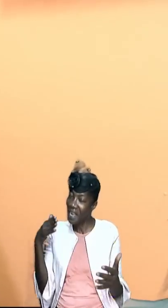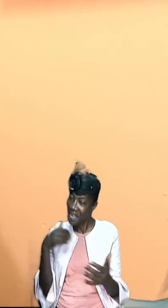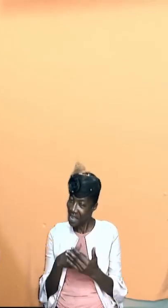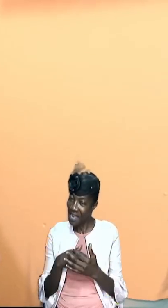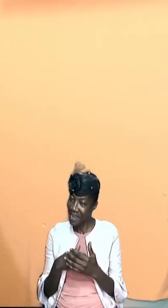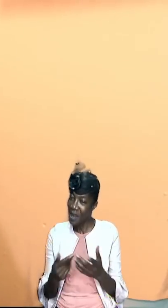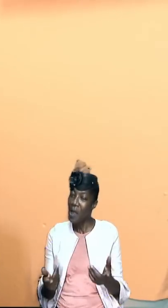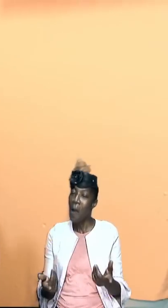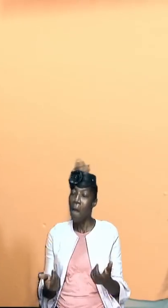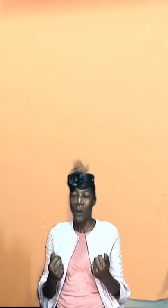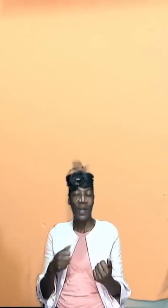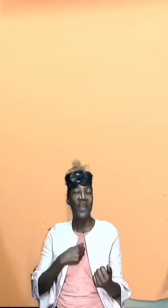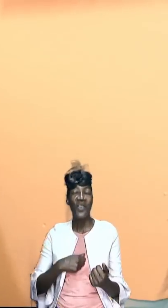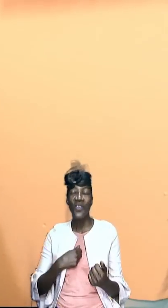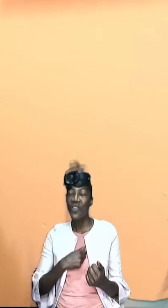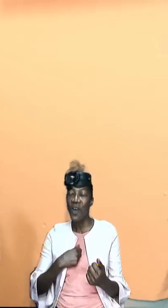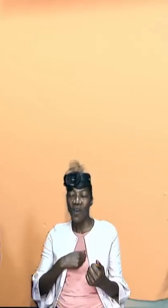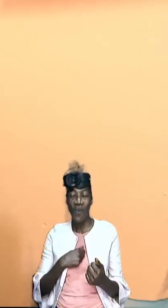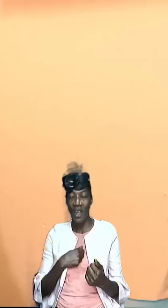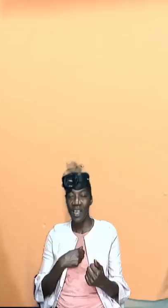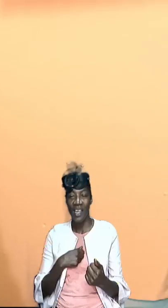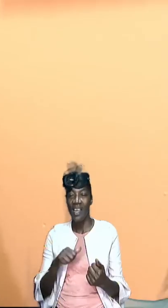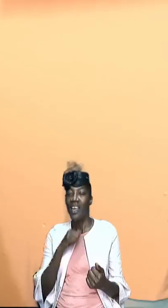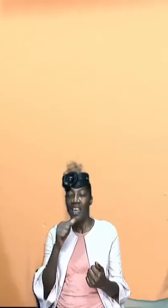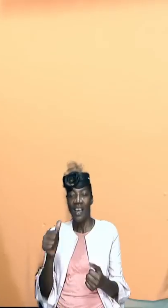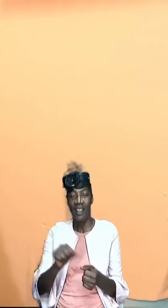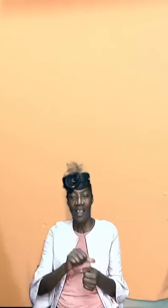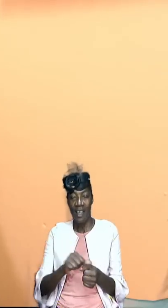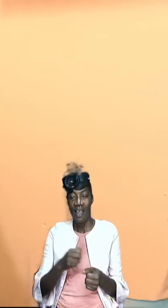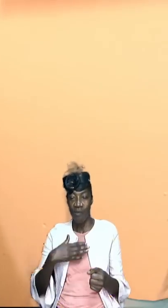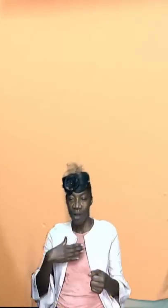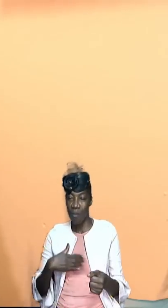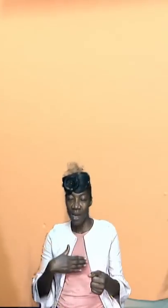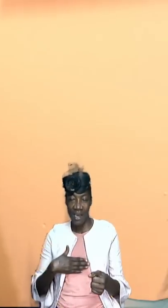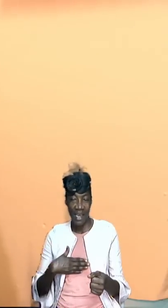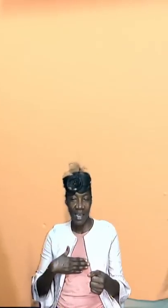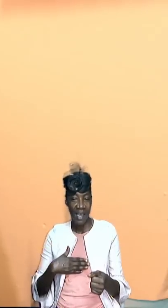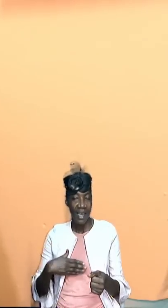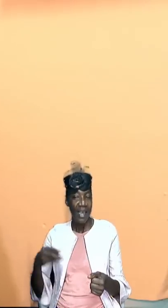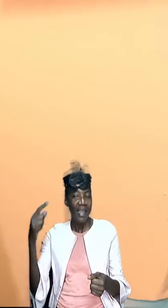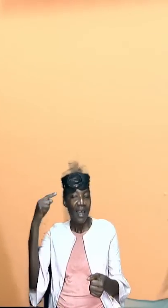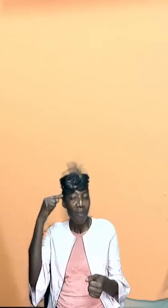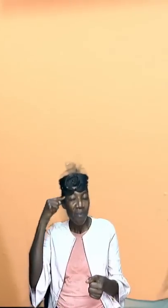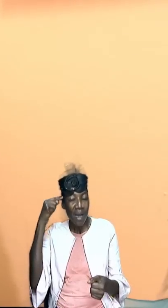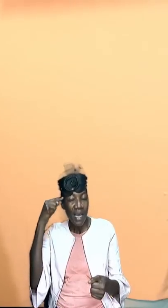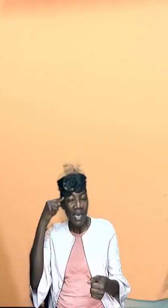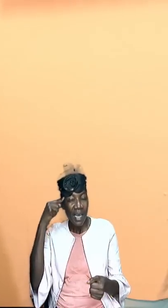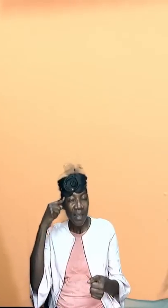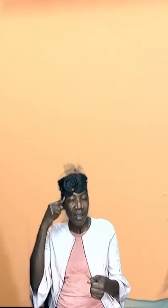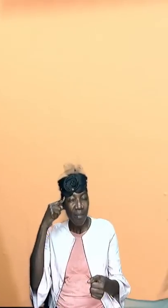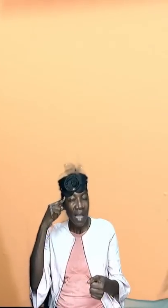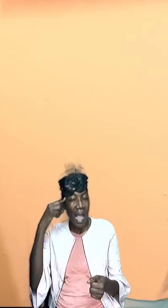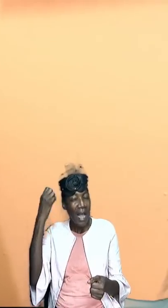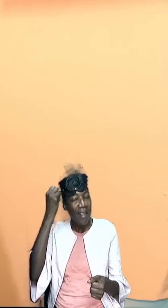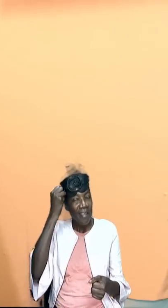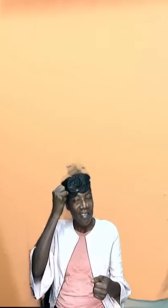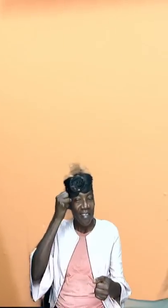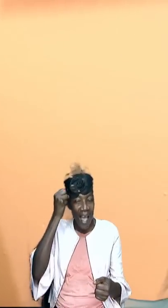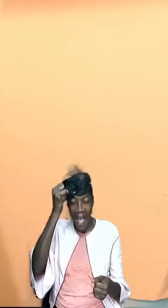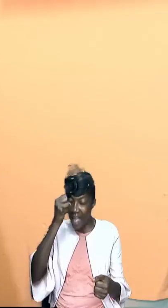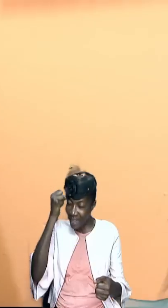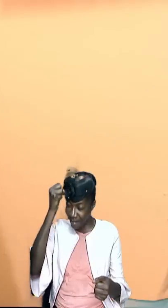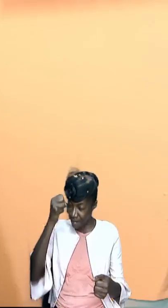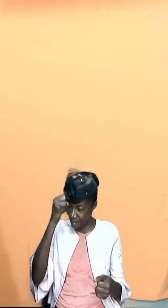But pardon the sessions, and it is not everybody that is minded to be scientific or, you know,